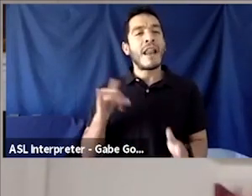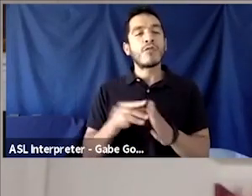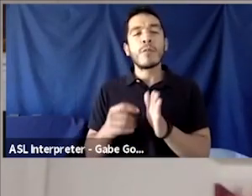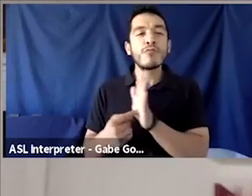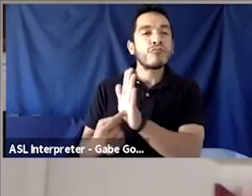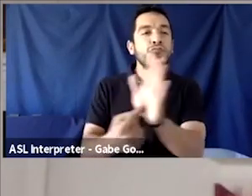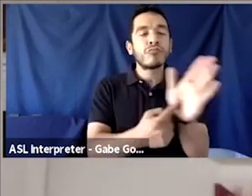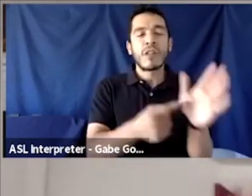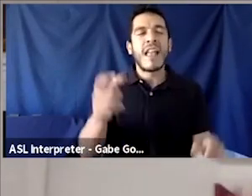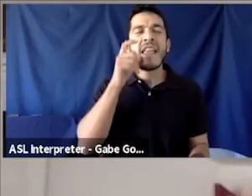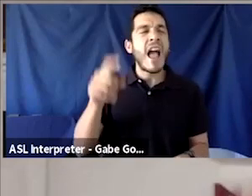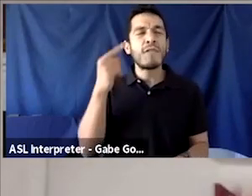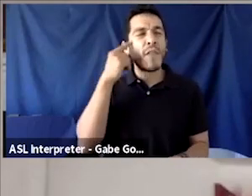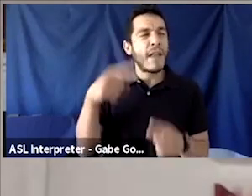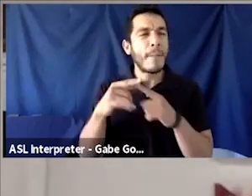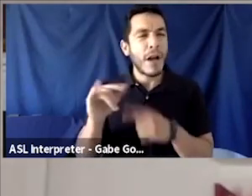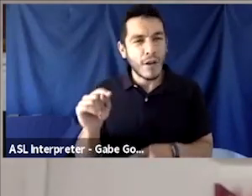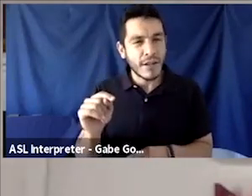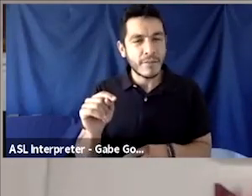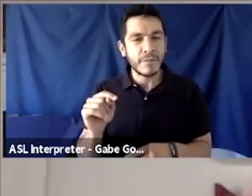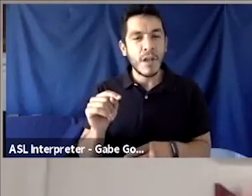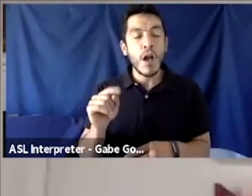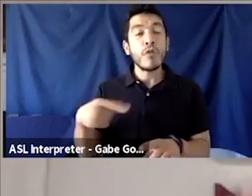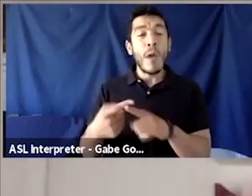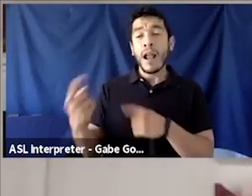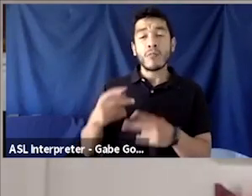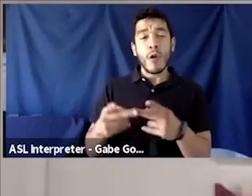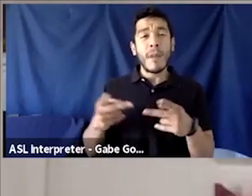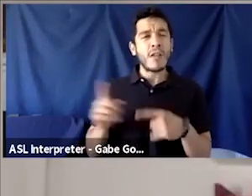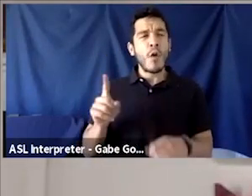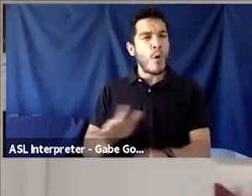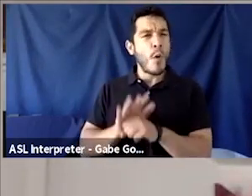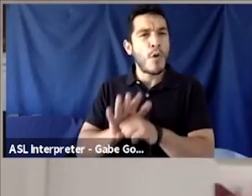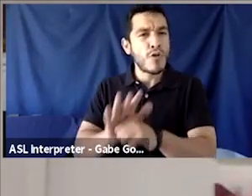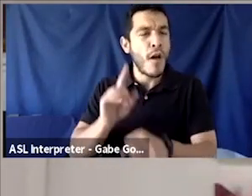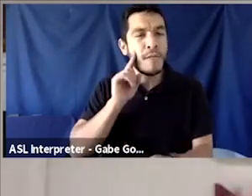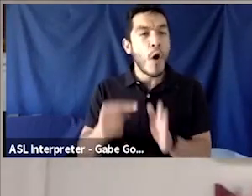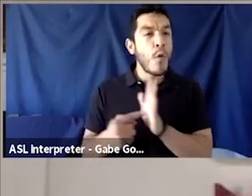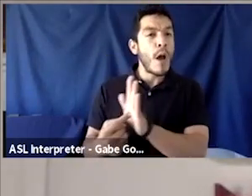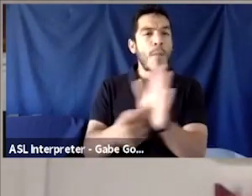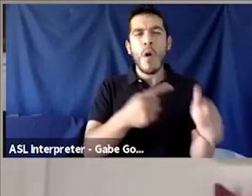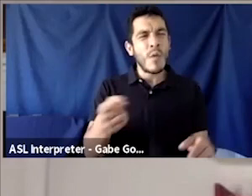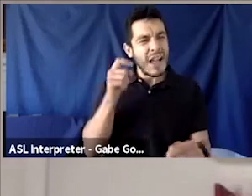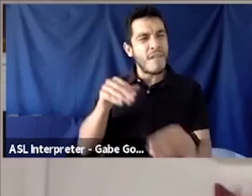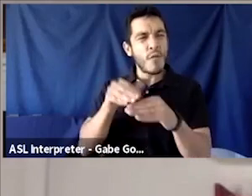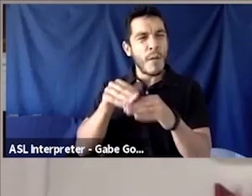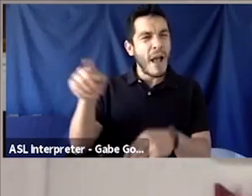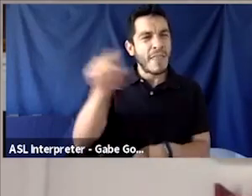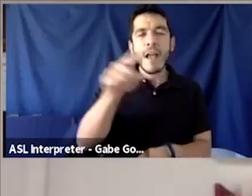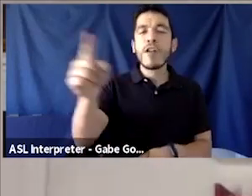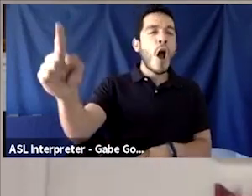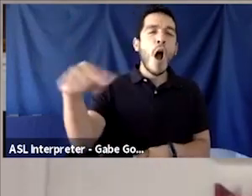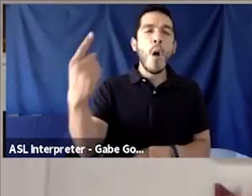about it. So when we come into spaces where we're pushing for representation, we have to remind others that they have had the blessing of always seeing themselves,